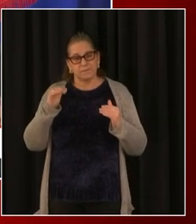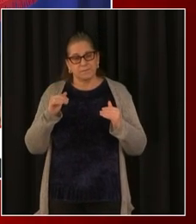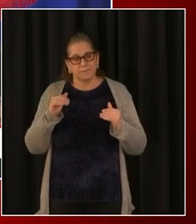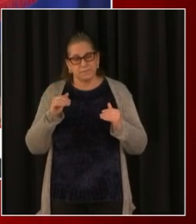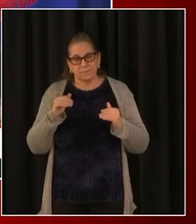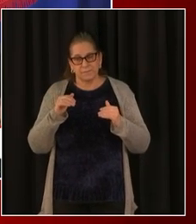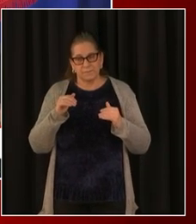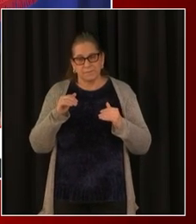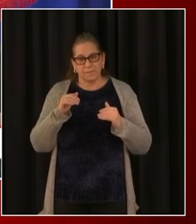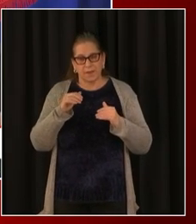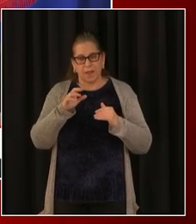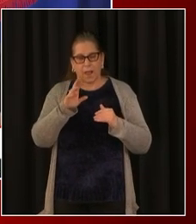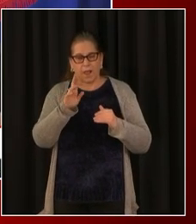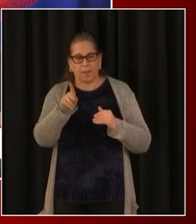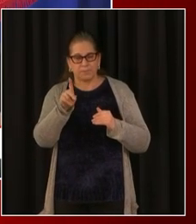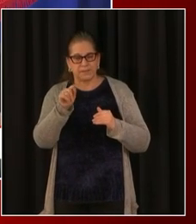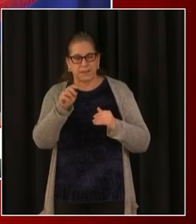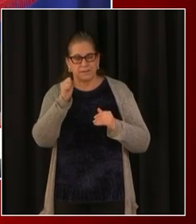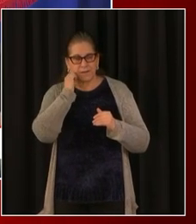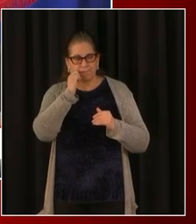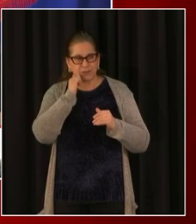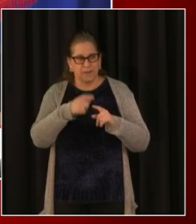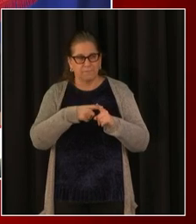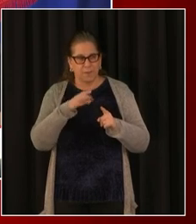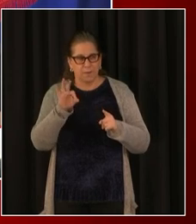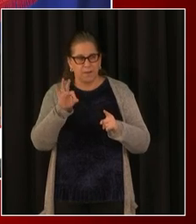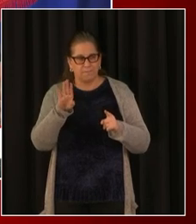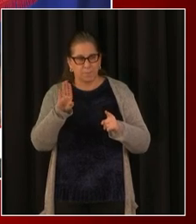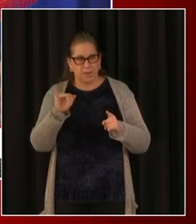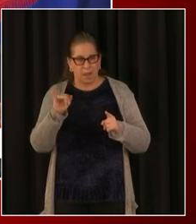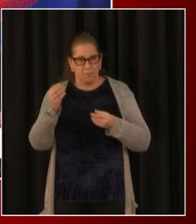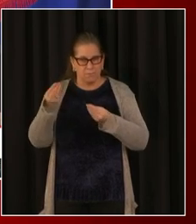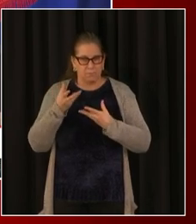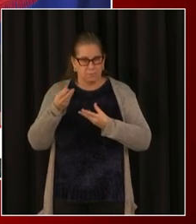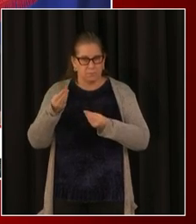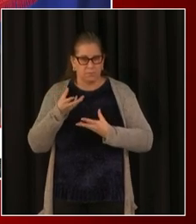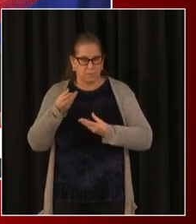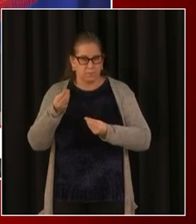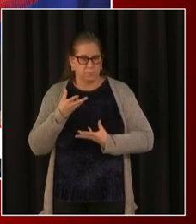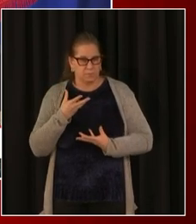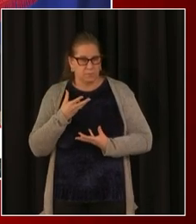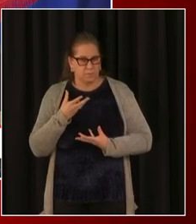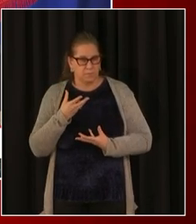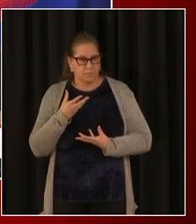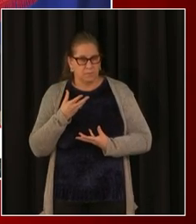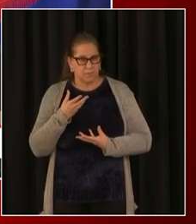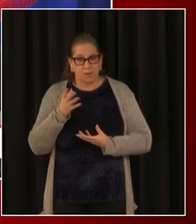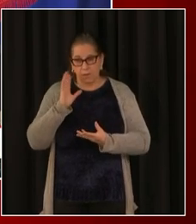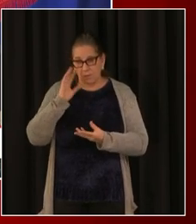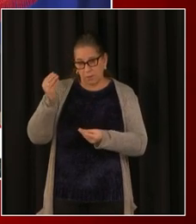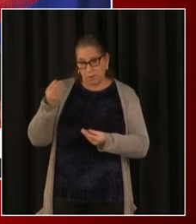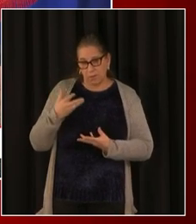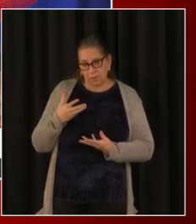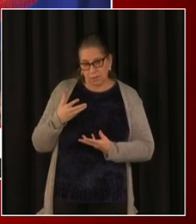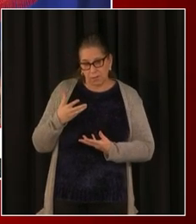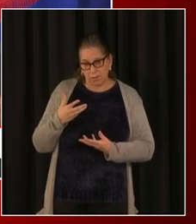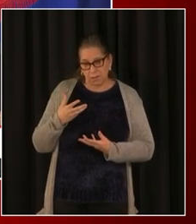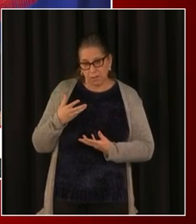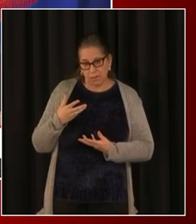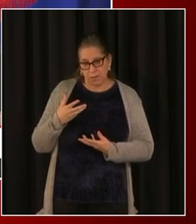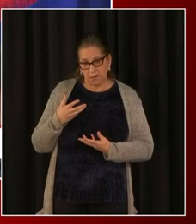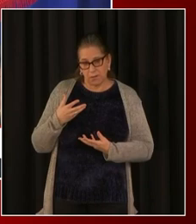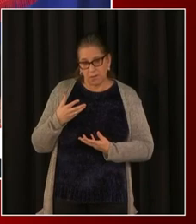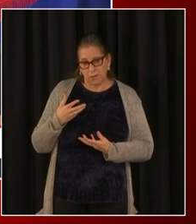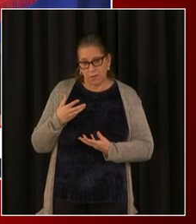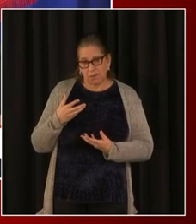the FBI, and we'll be able to say more and to evaluate those threats as we know